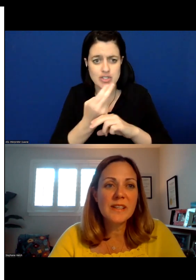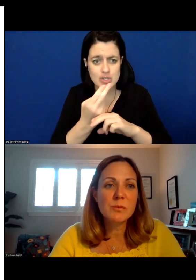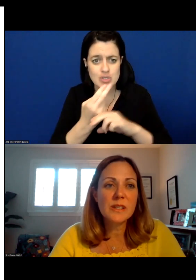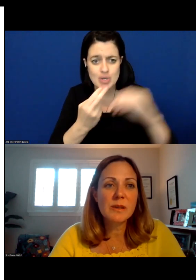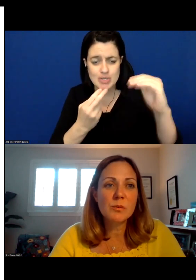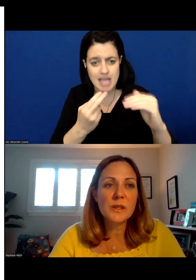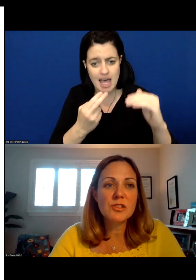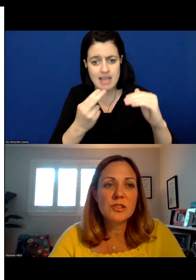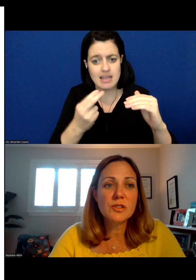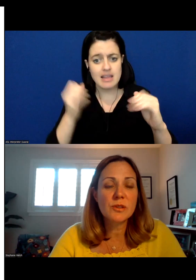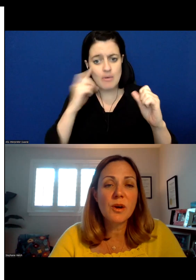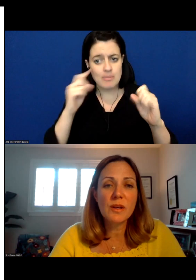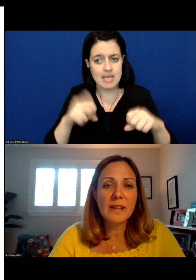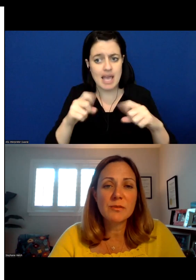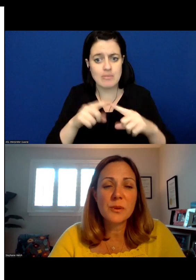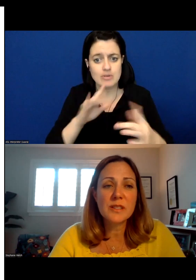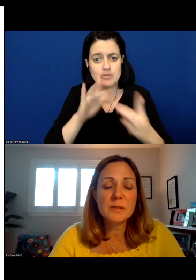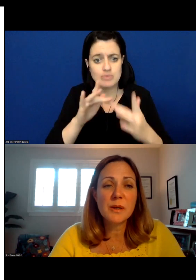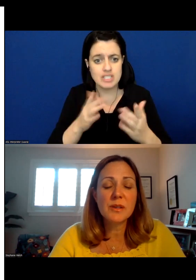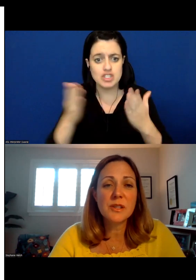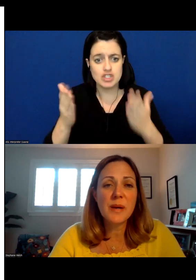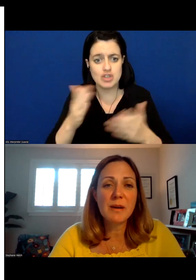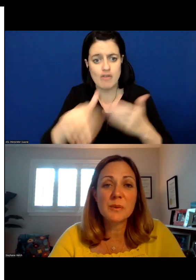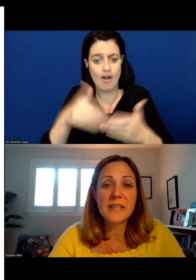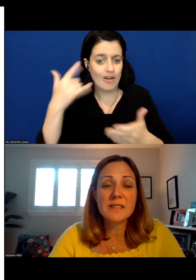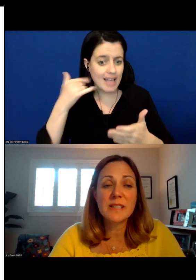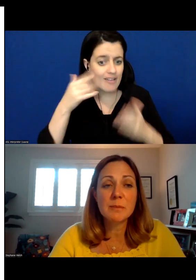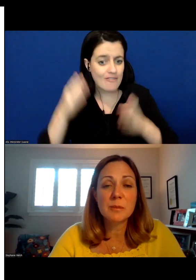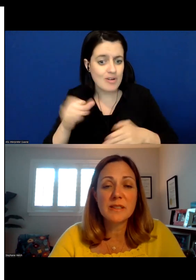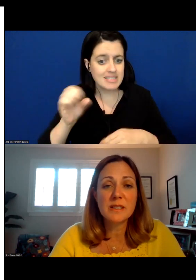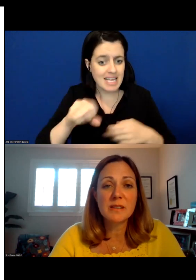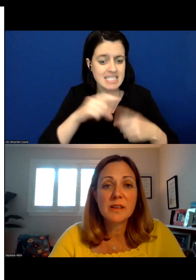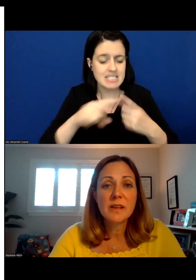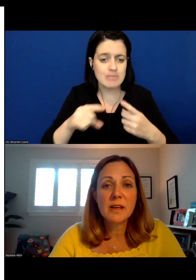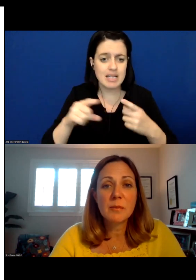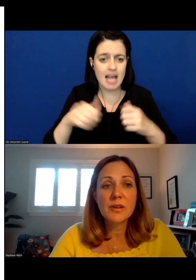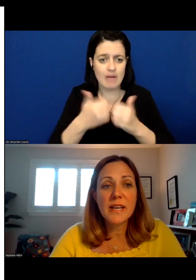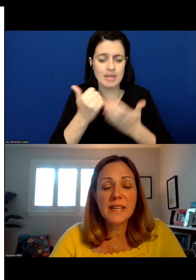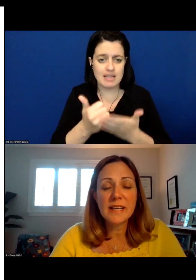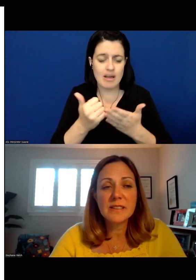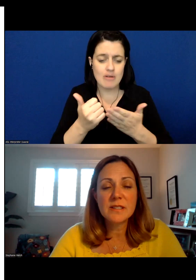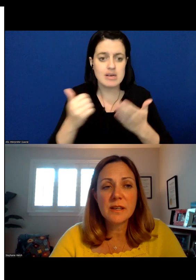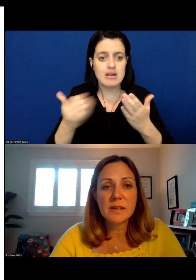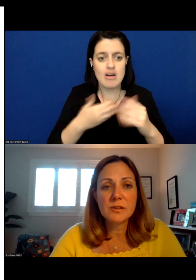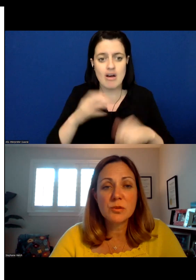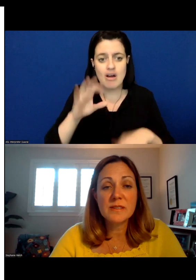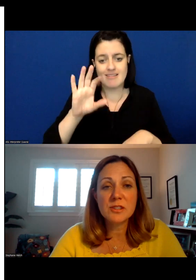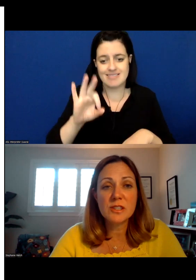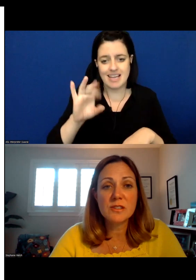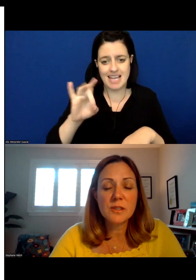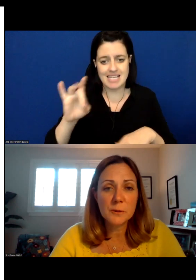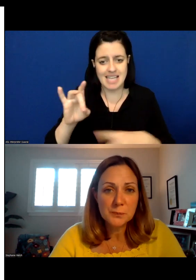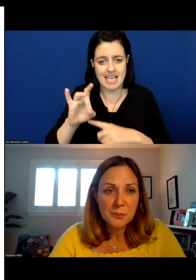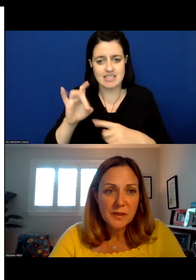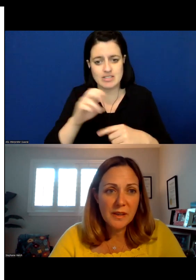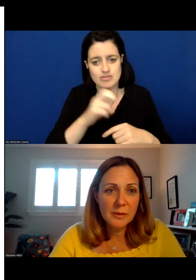way that can really reach and serve all Californians, but also how it relates to implementing our 988